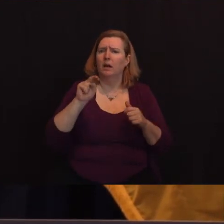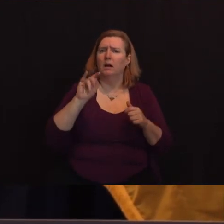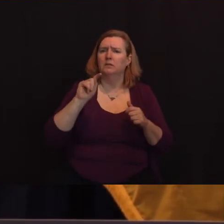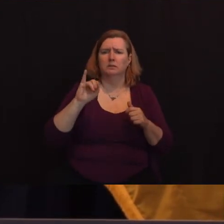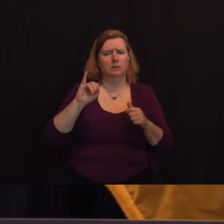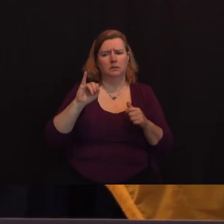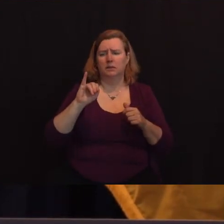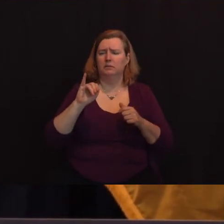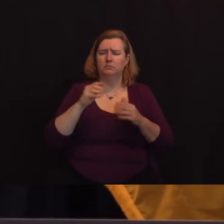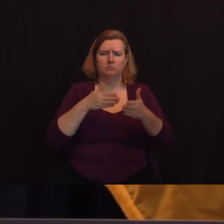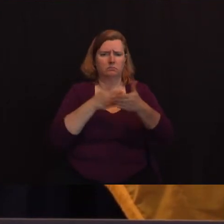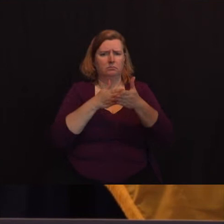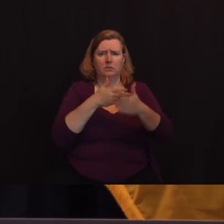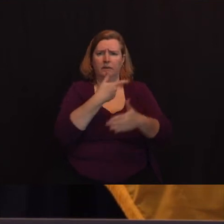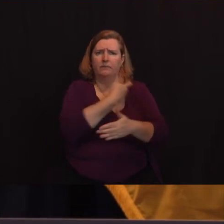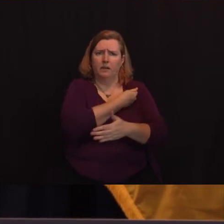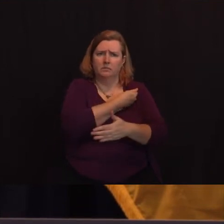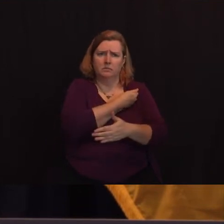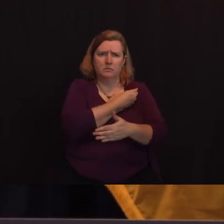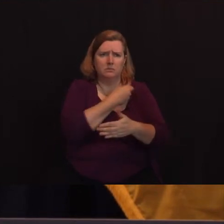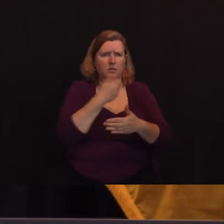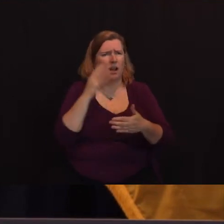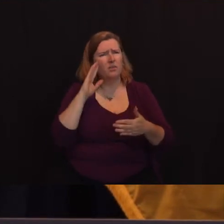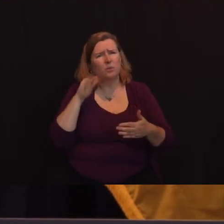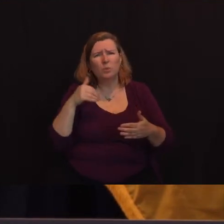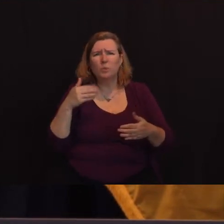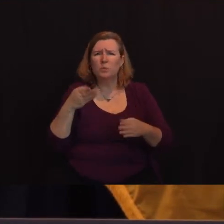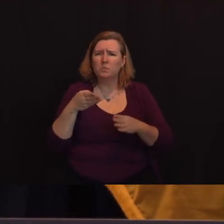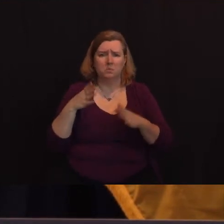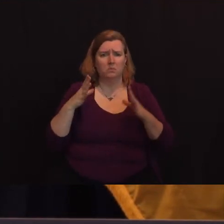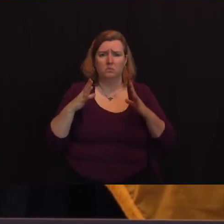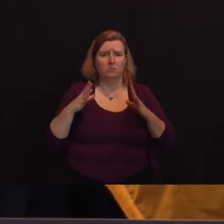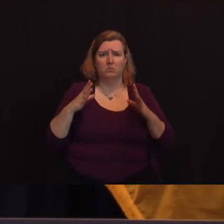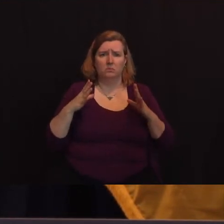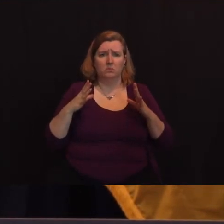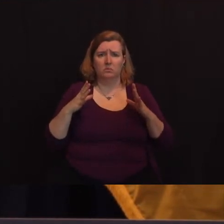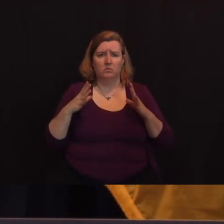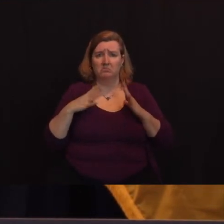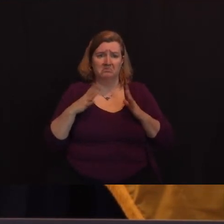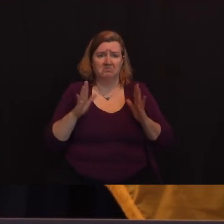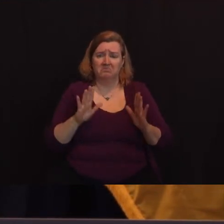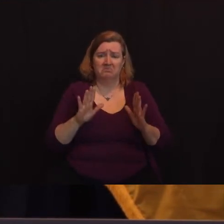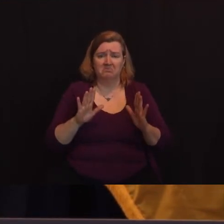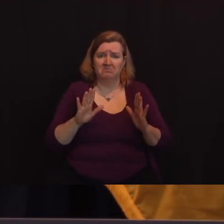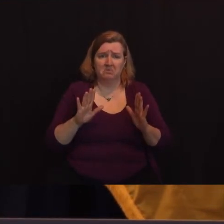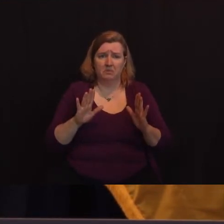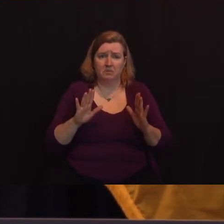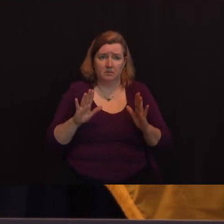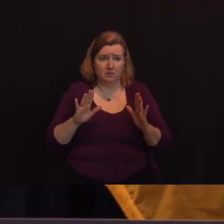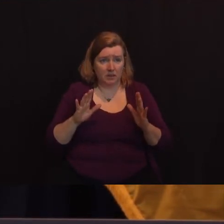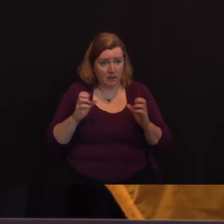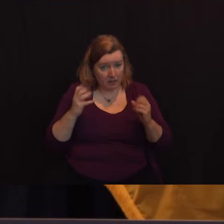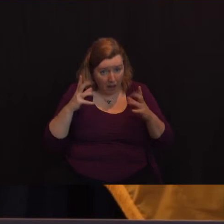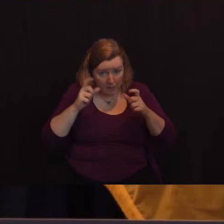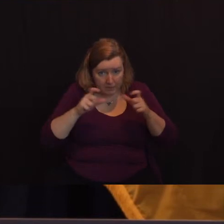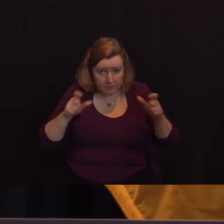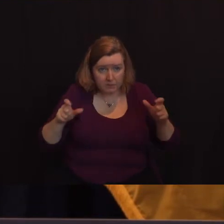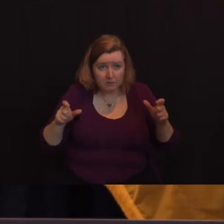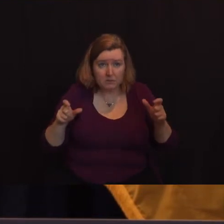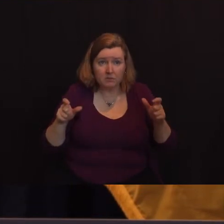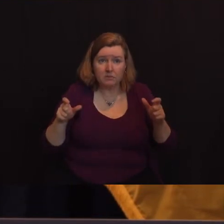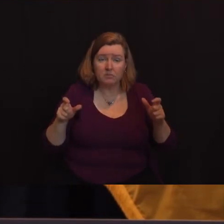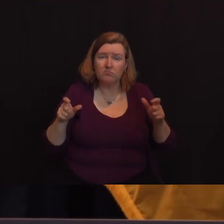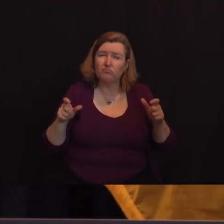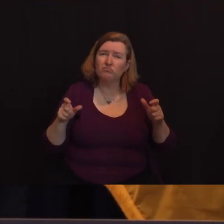folks that we knew from day one. I don't think we've ever thought that's a big enough block that prevents us from getting there. I think